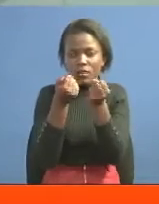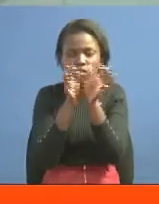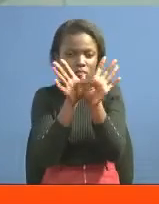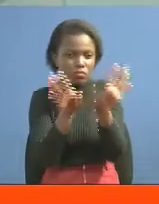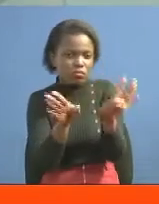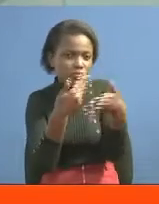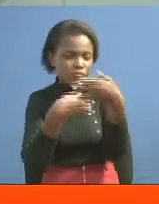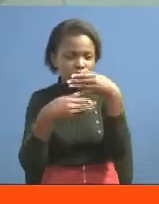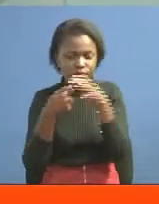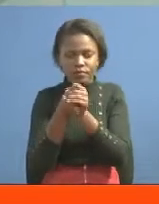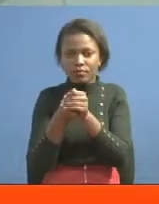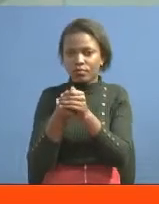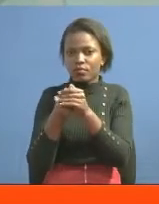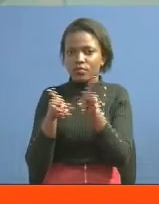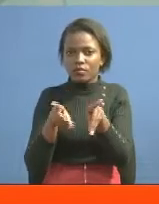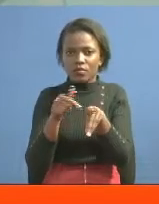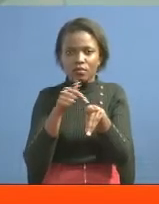right.